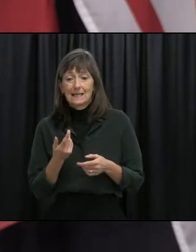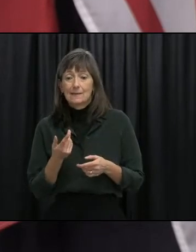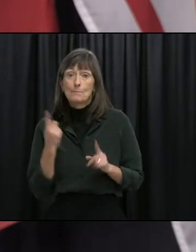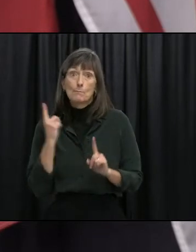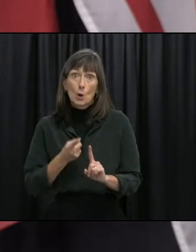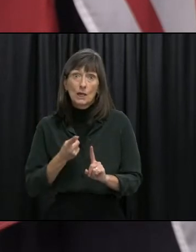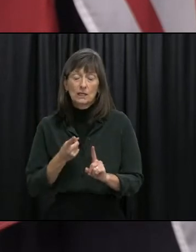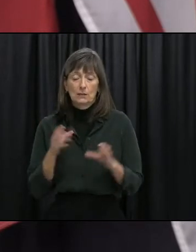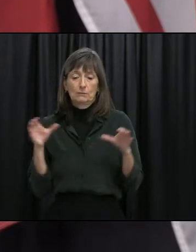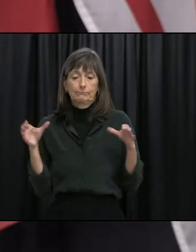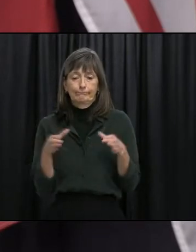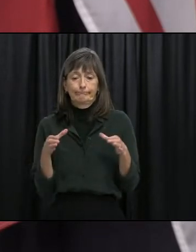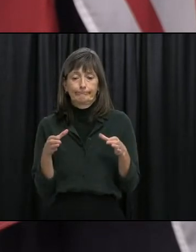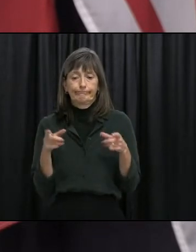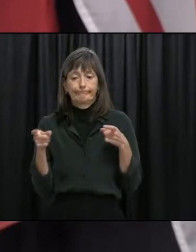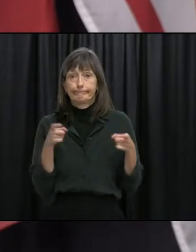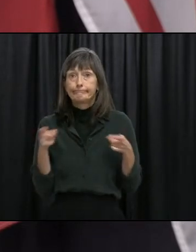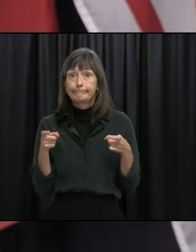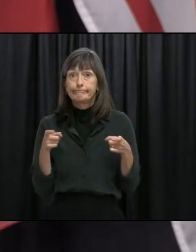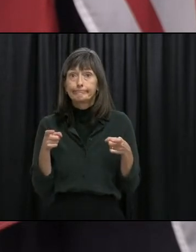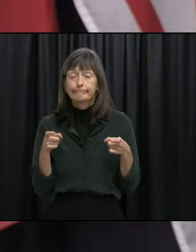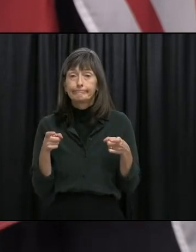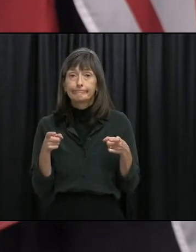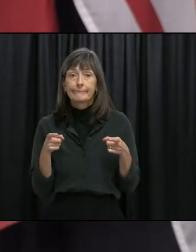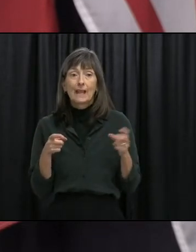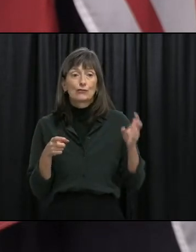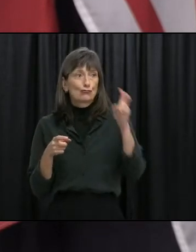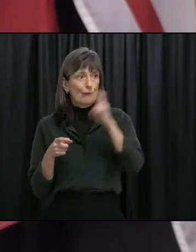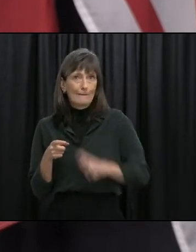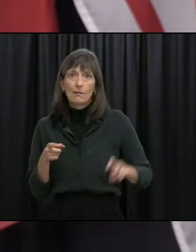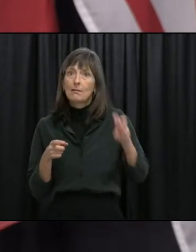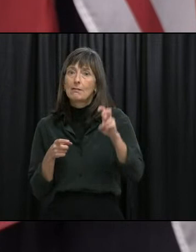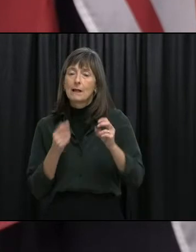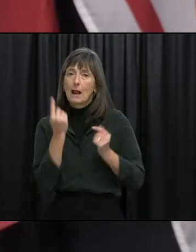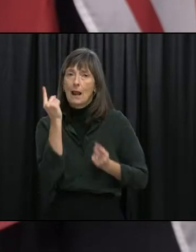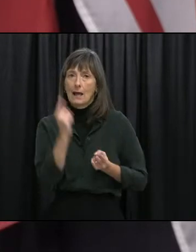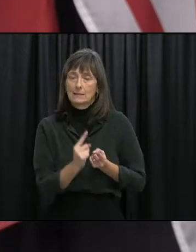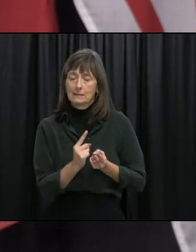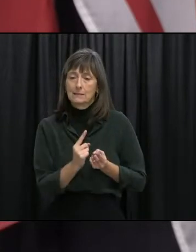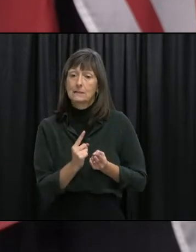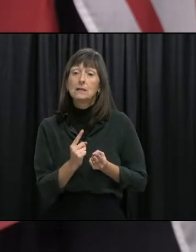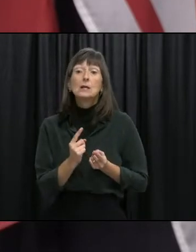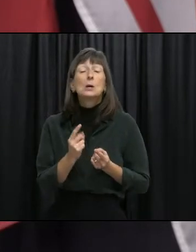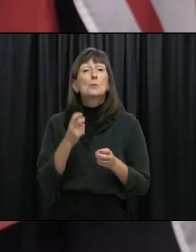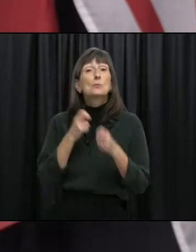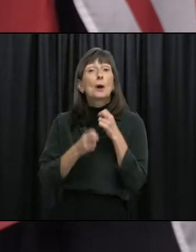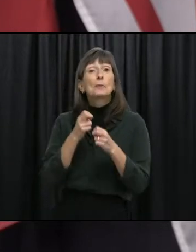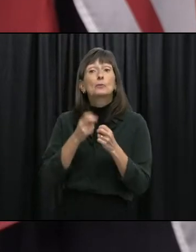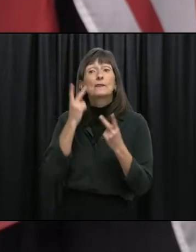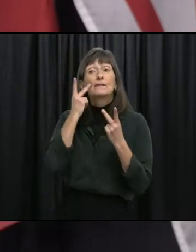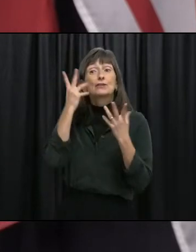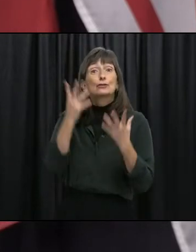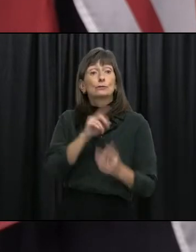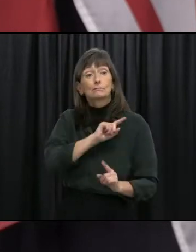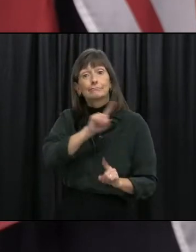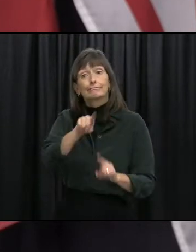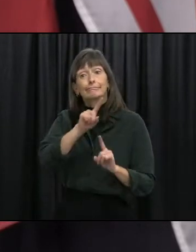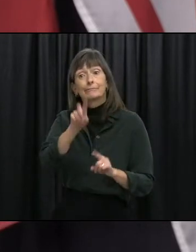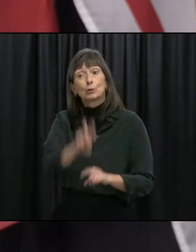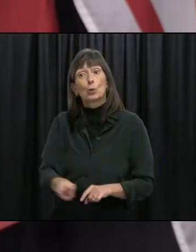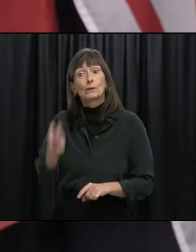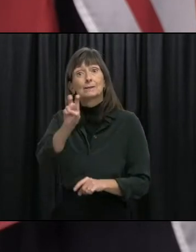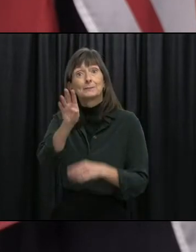reducing travel. The challenge our tourism industry faces is even absent